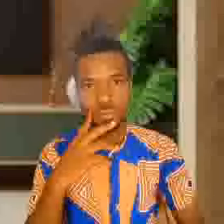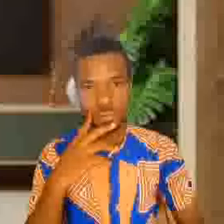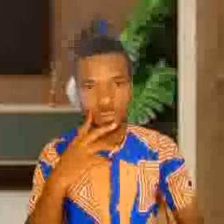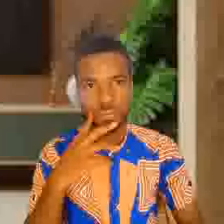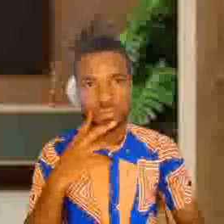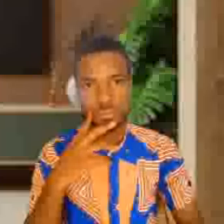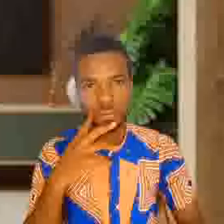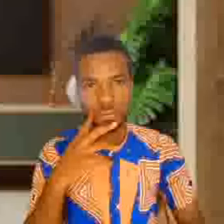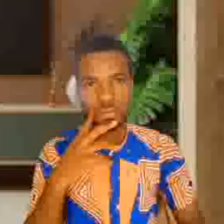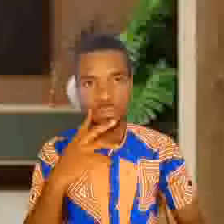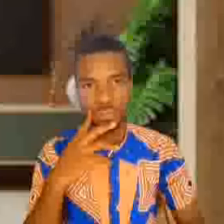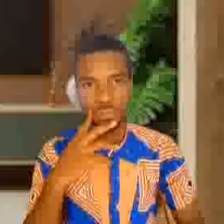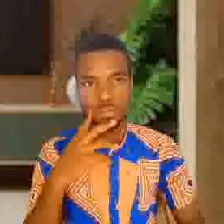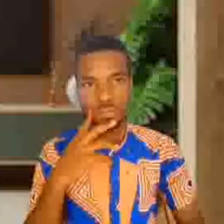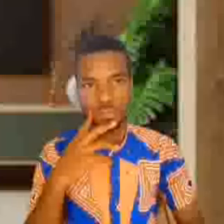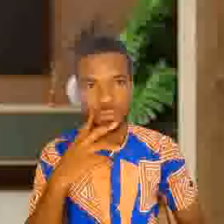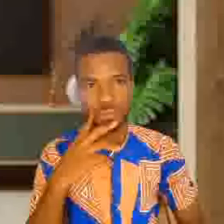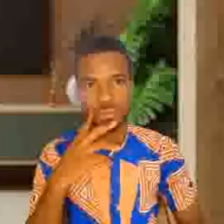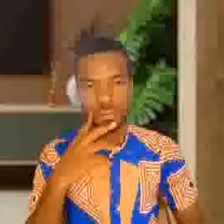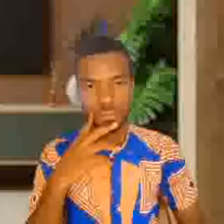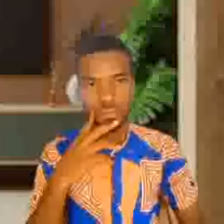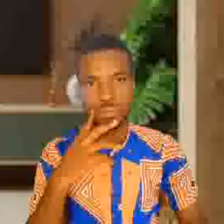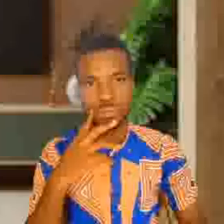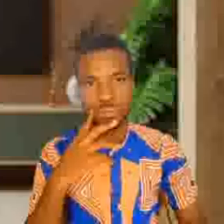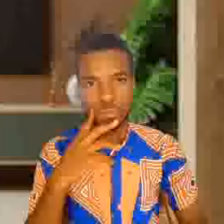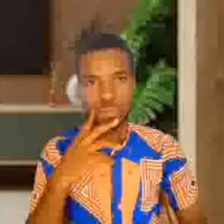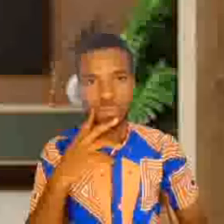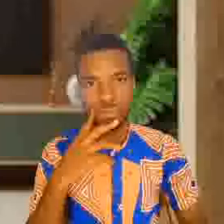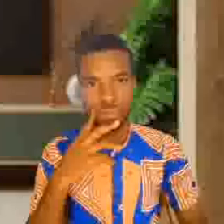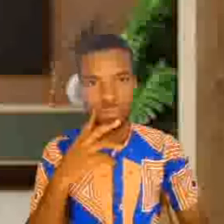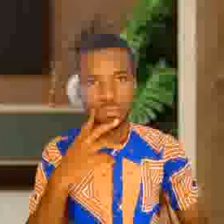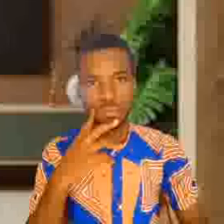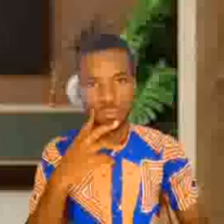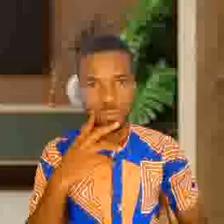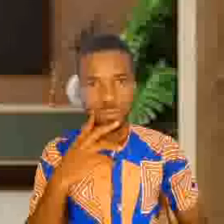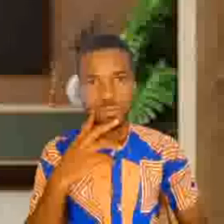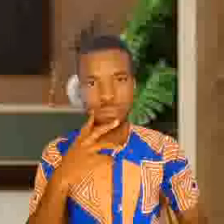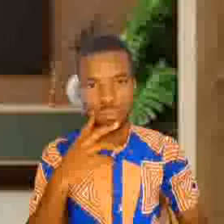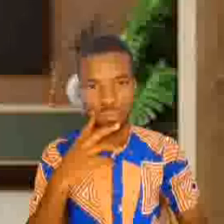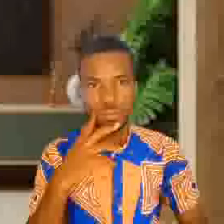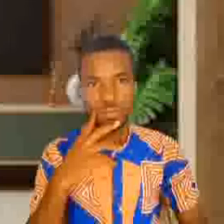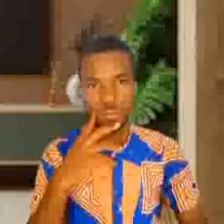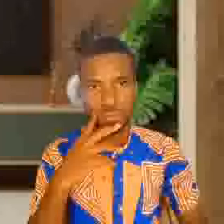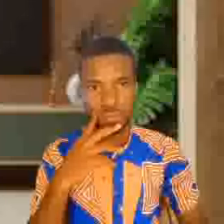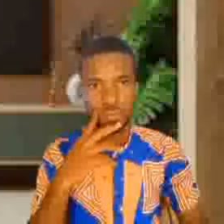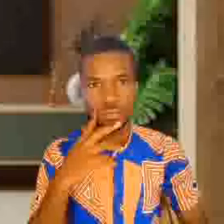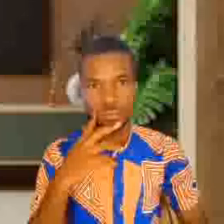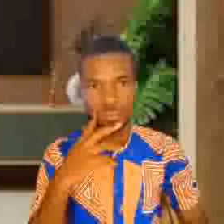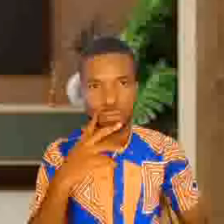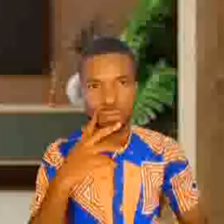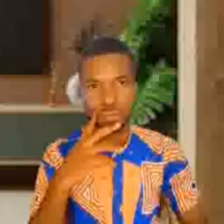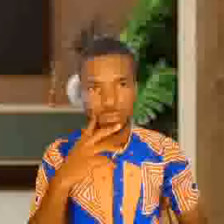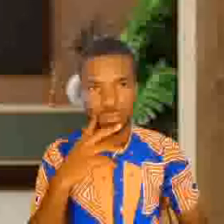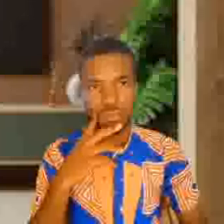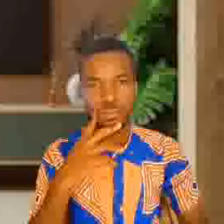tie on, entered into the room to remove my tie. It was 12 midnight. Right?